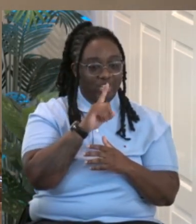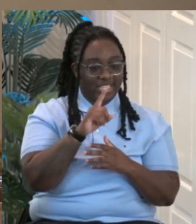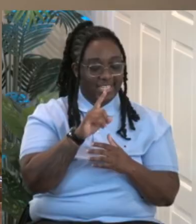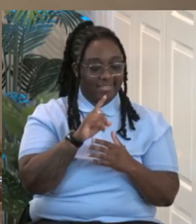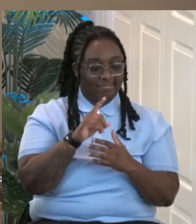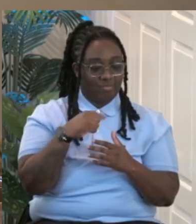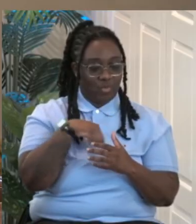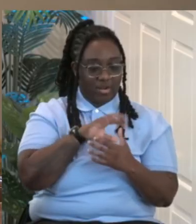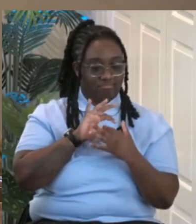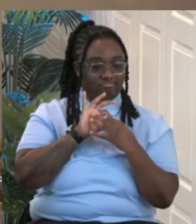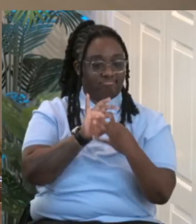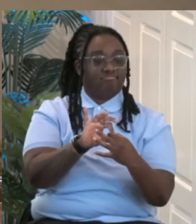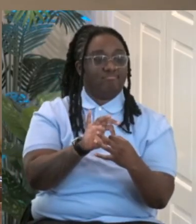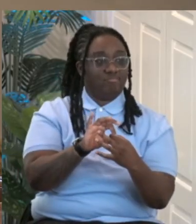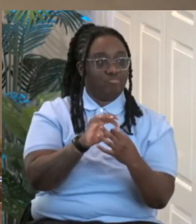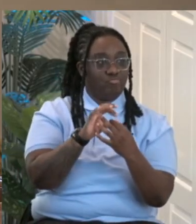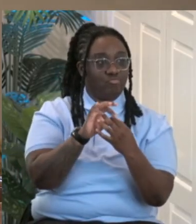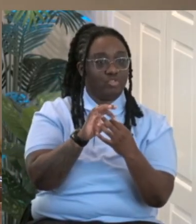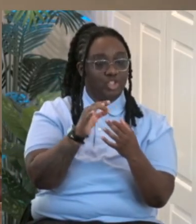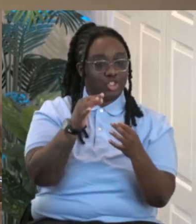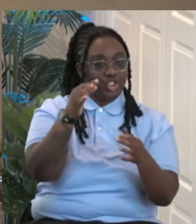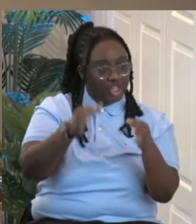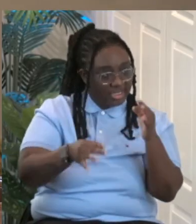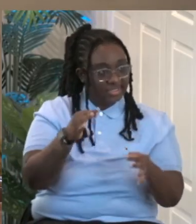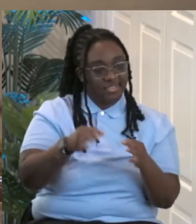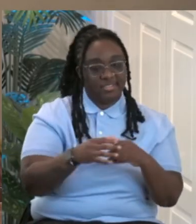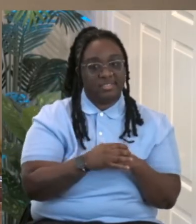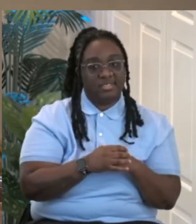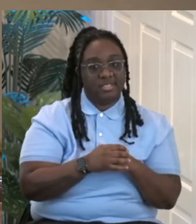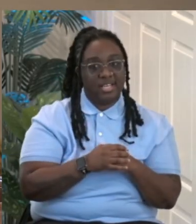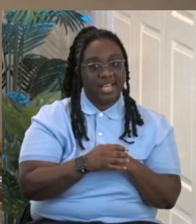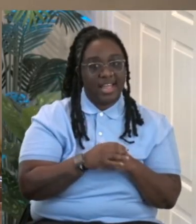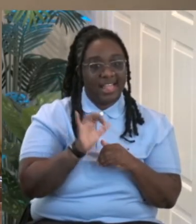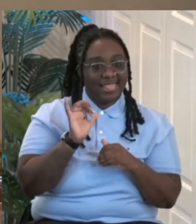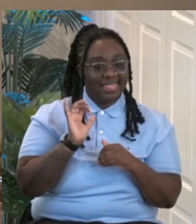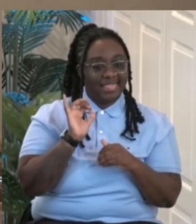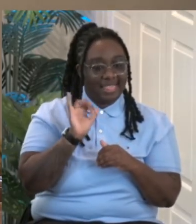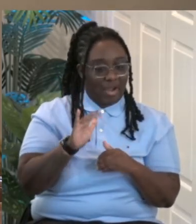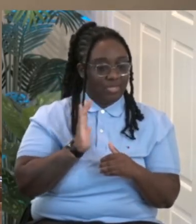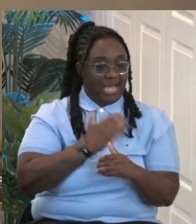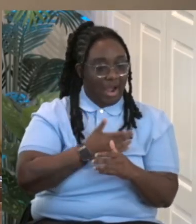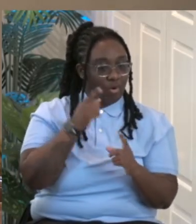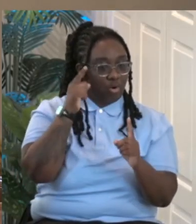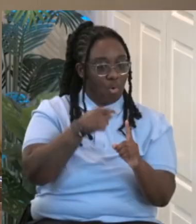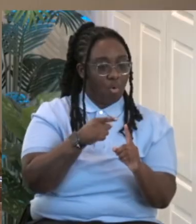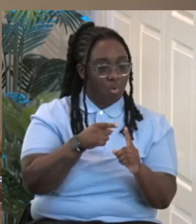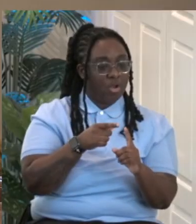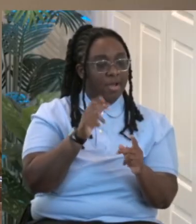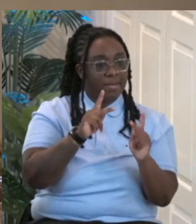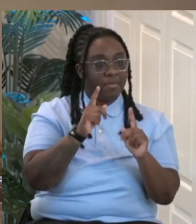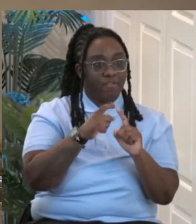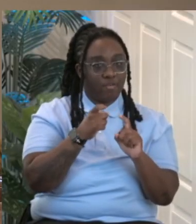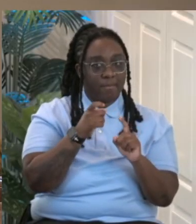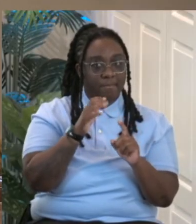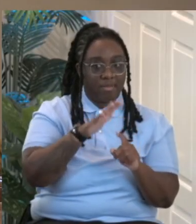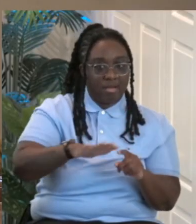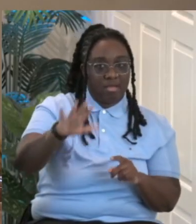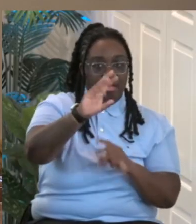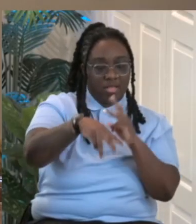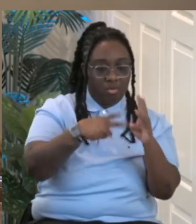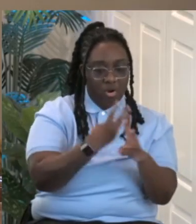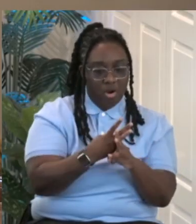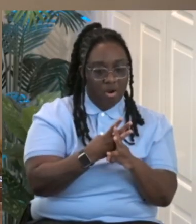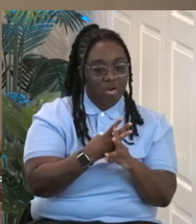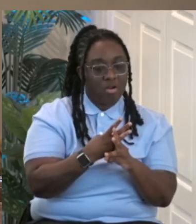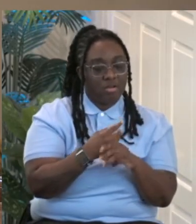That's what our seminary was about. We were bringing people from all over the world. And of course, we didn't let something like that stop